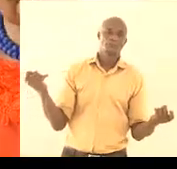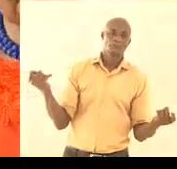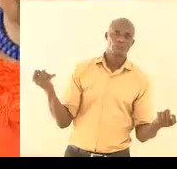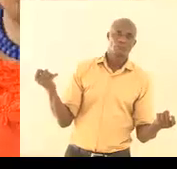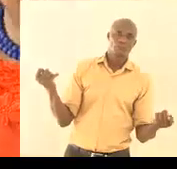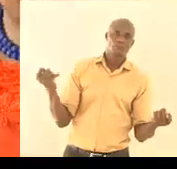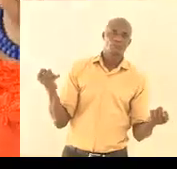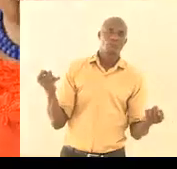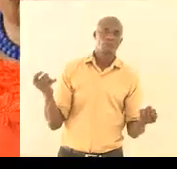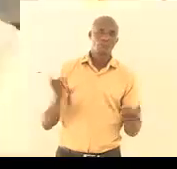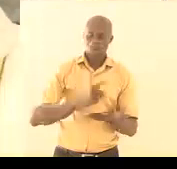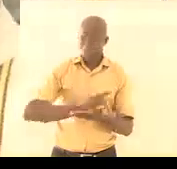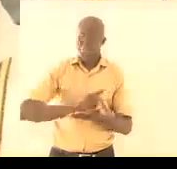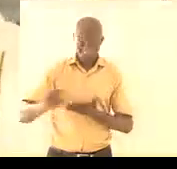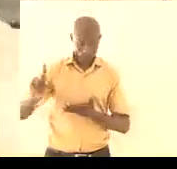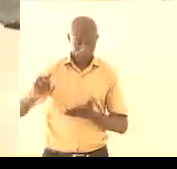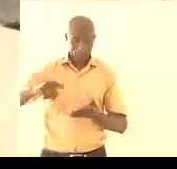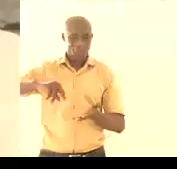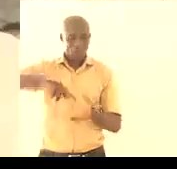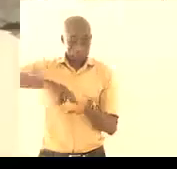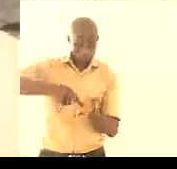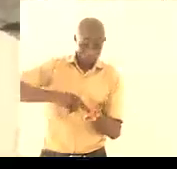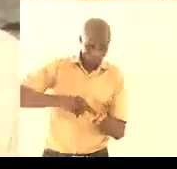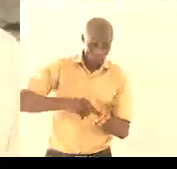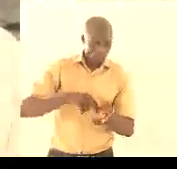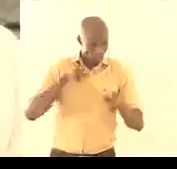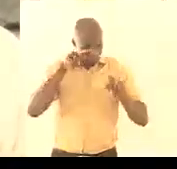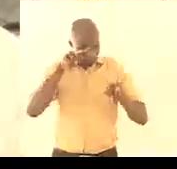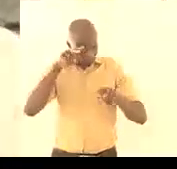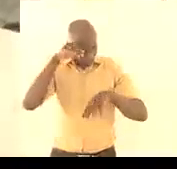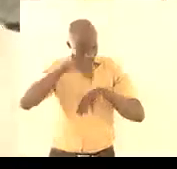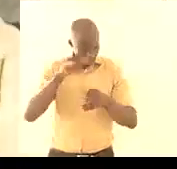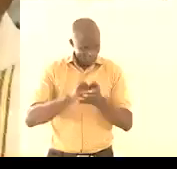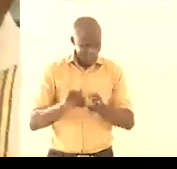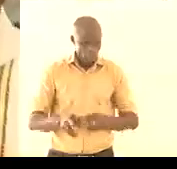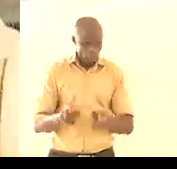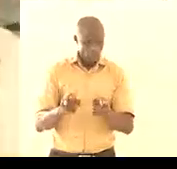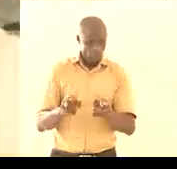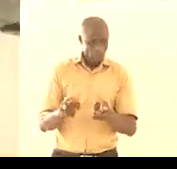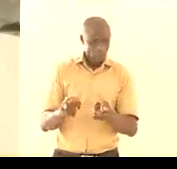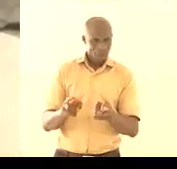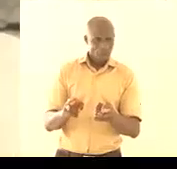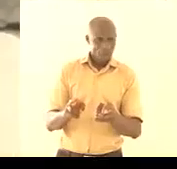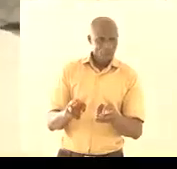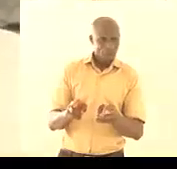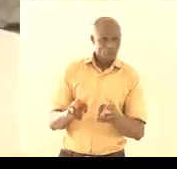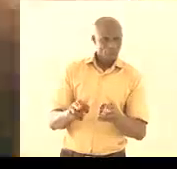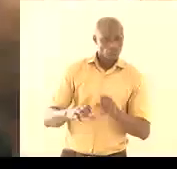They spent the whole week repairing the car. I looked at that road and I'm like,